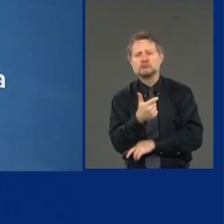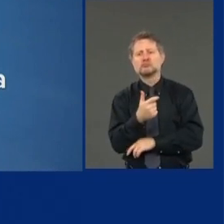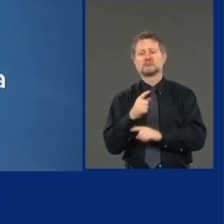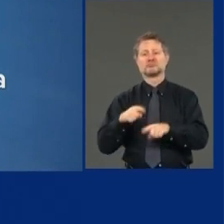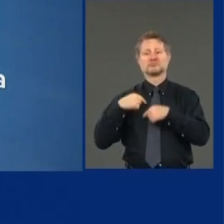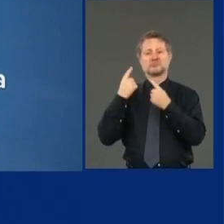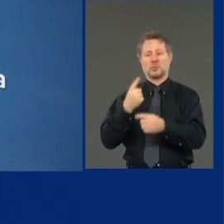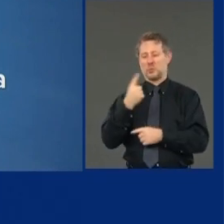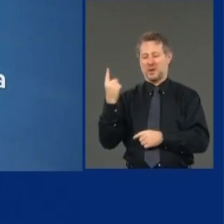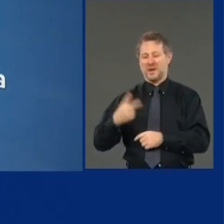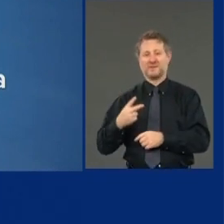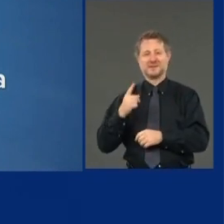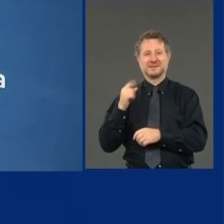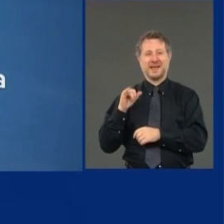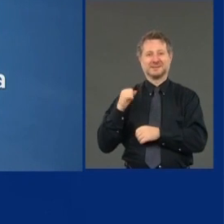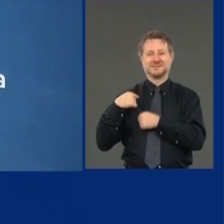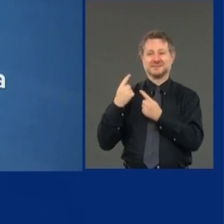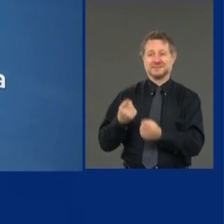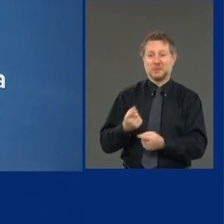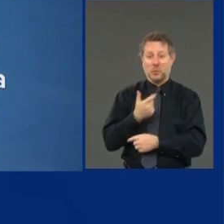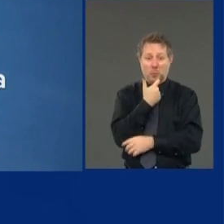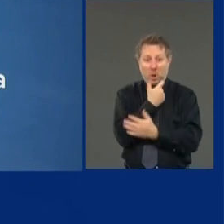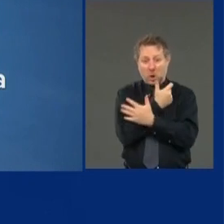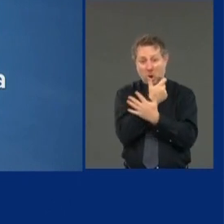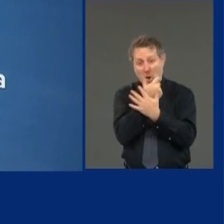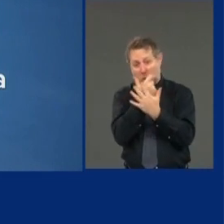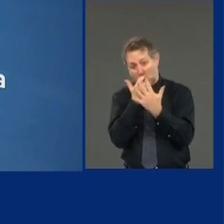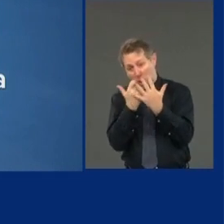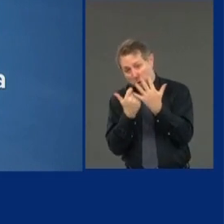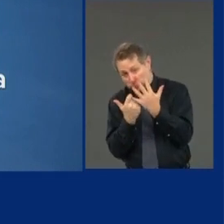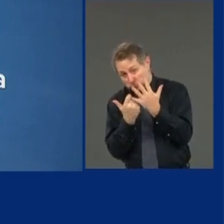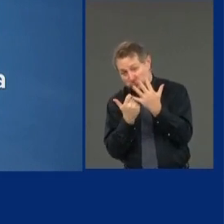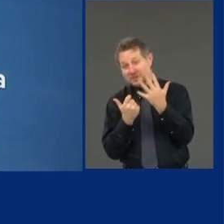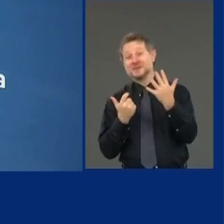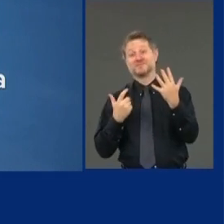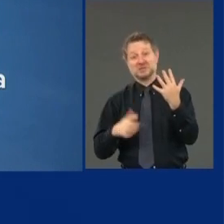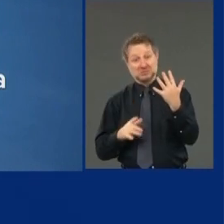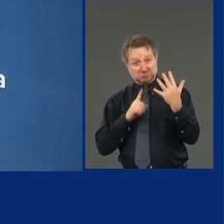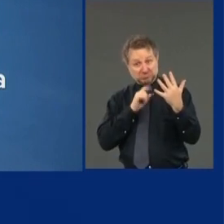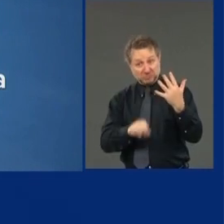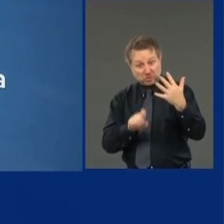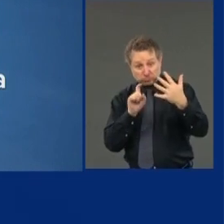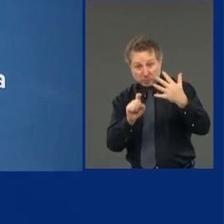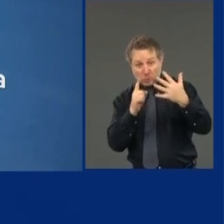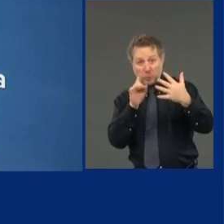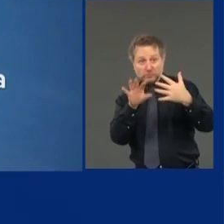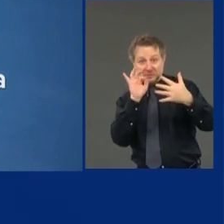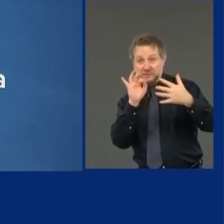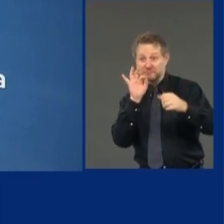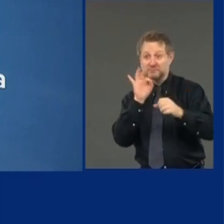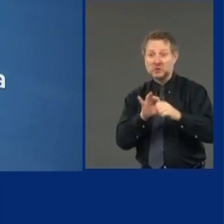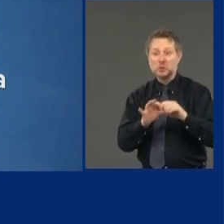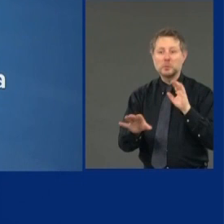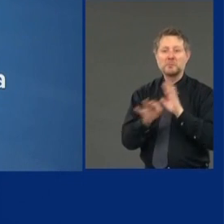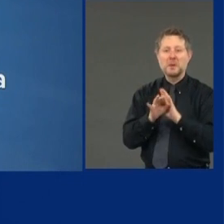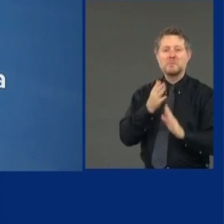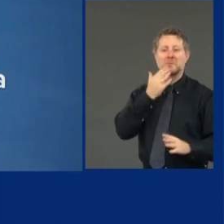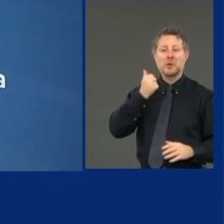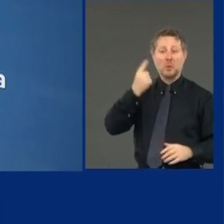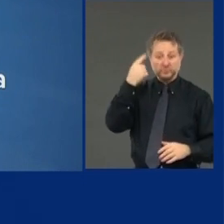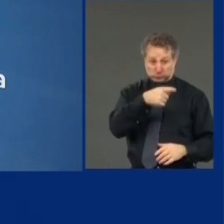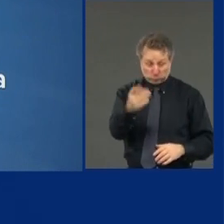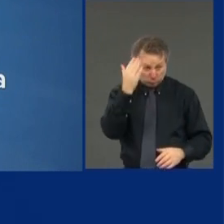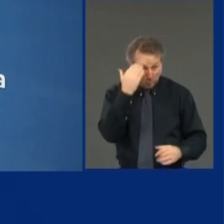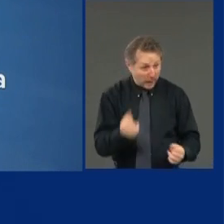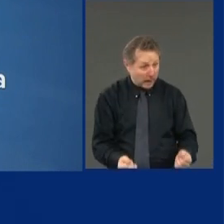days, watched the videos, and voted for the best video?